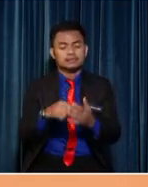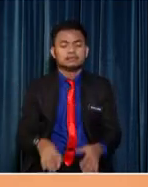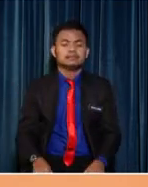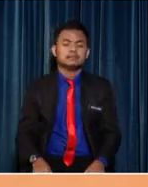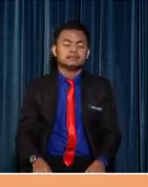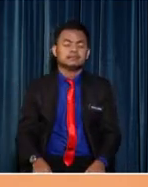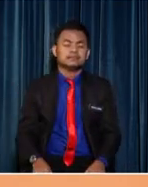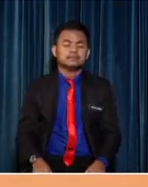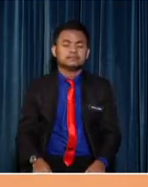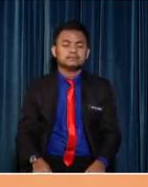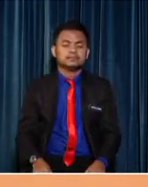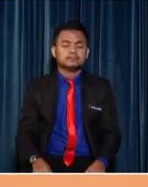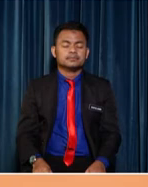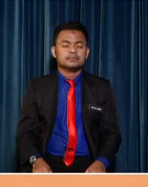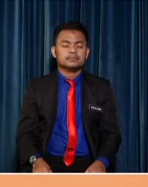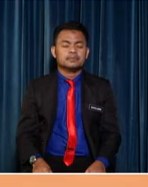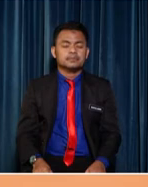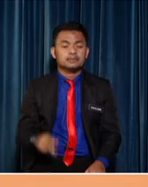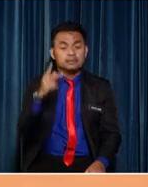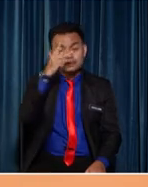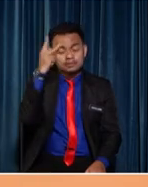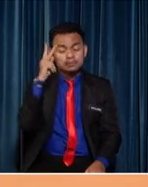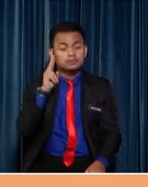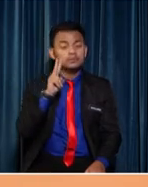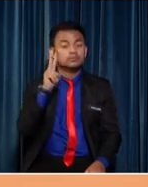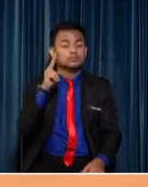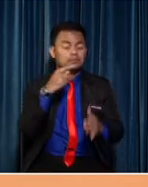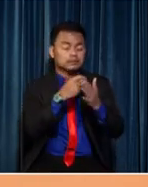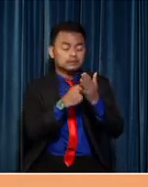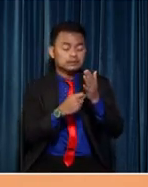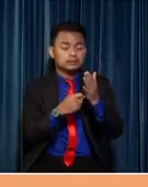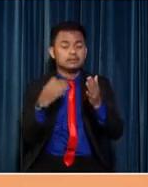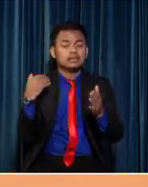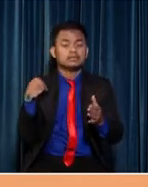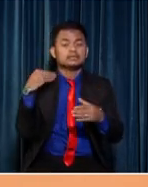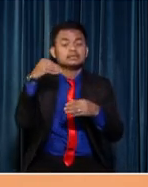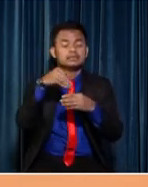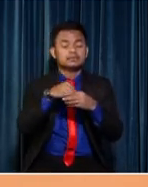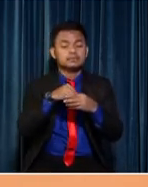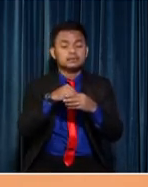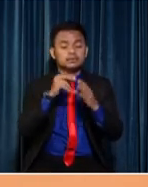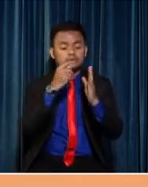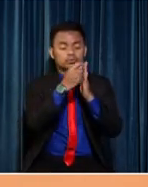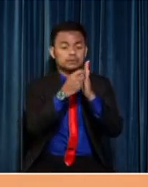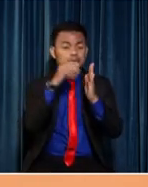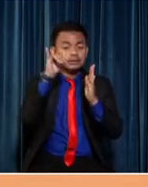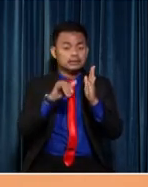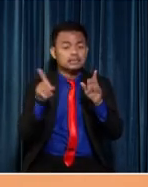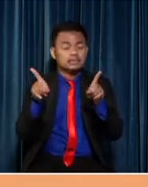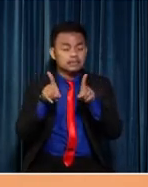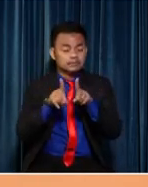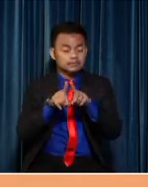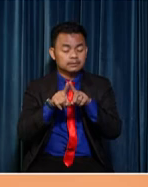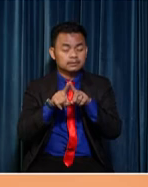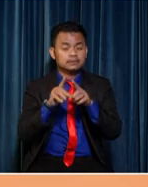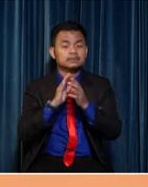Since the two values are given in the same unit, we know that we